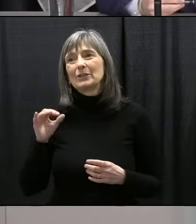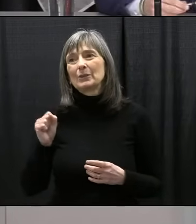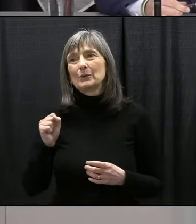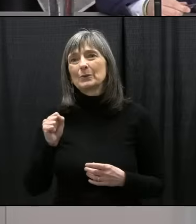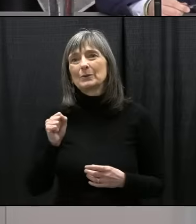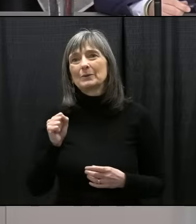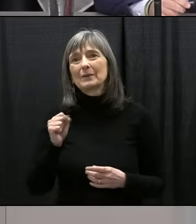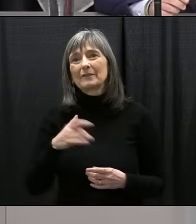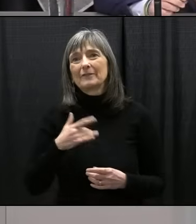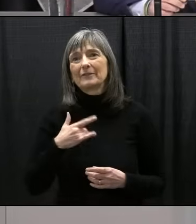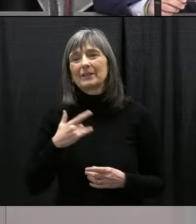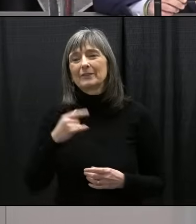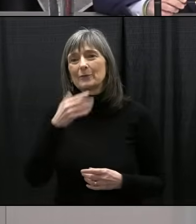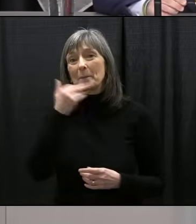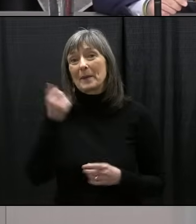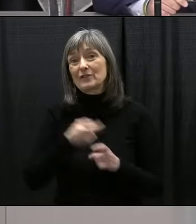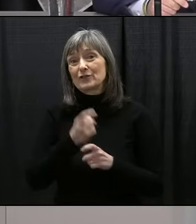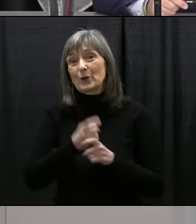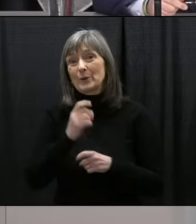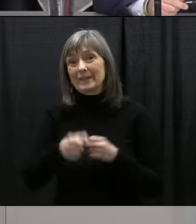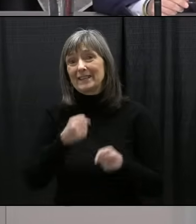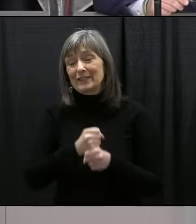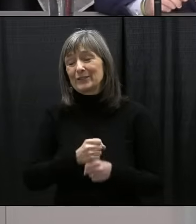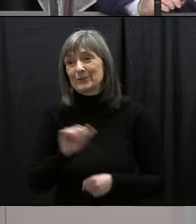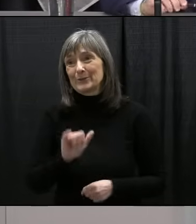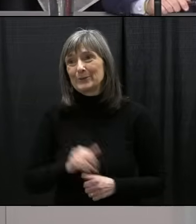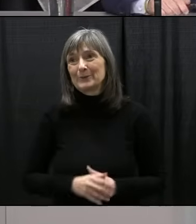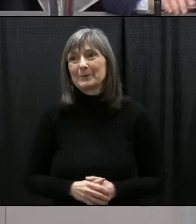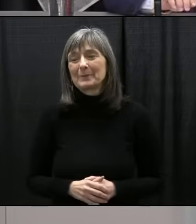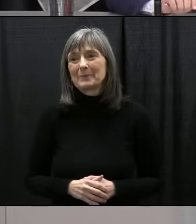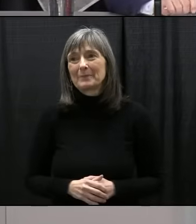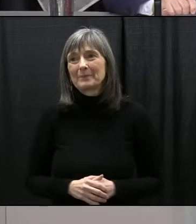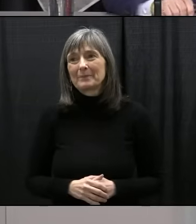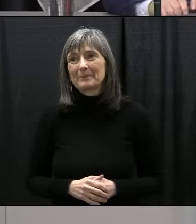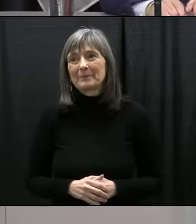also feel vindicated for the best joke of the year.